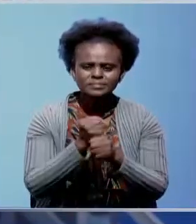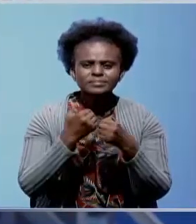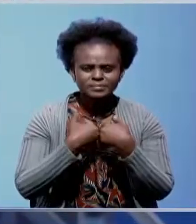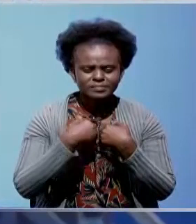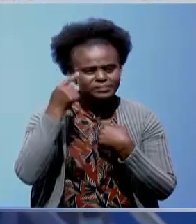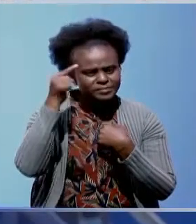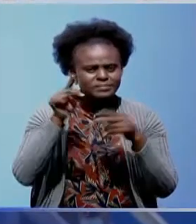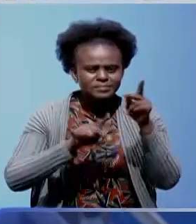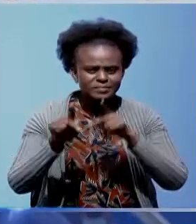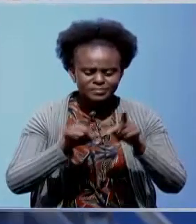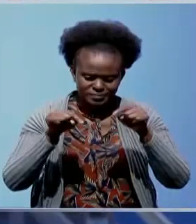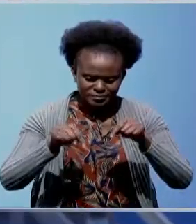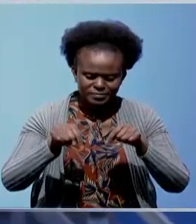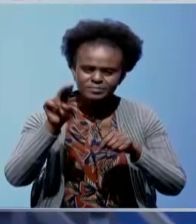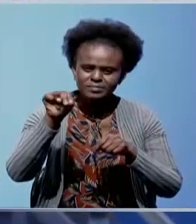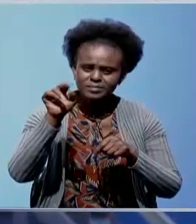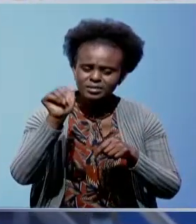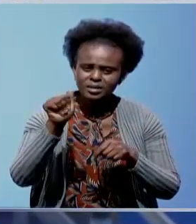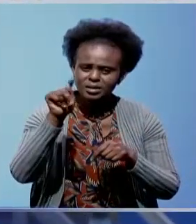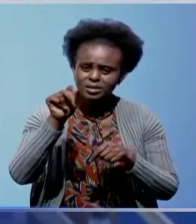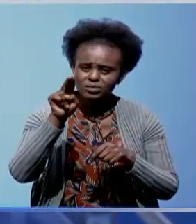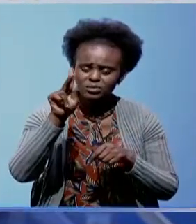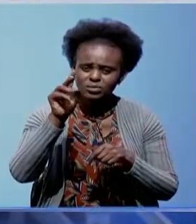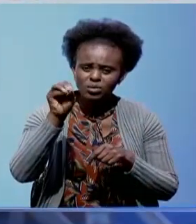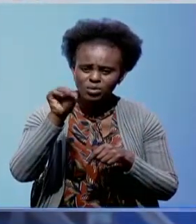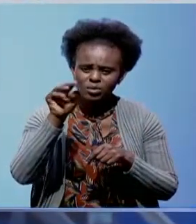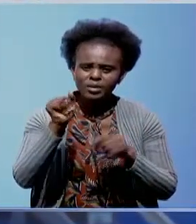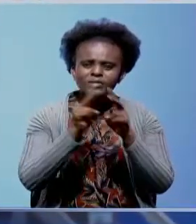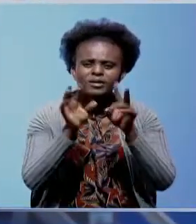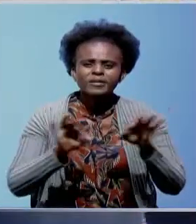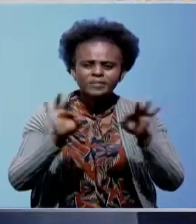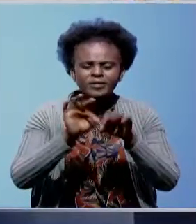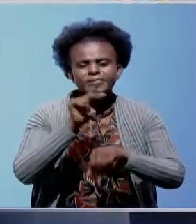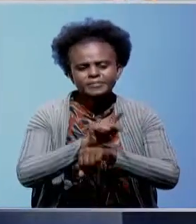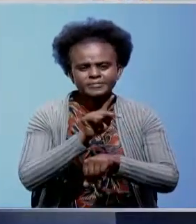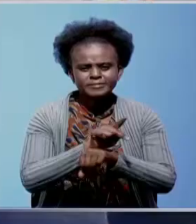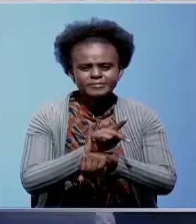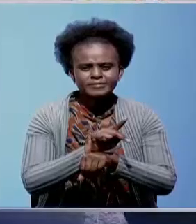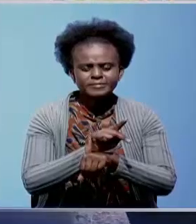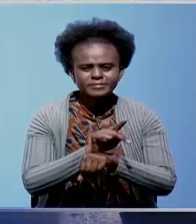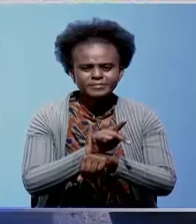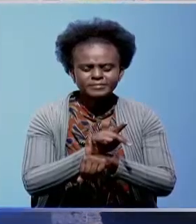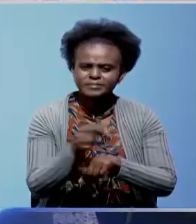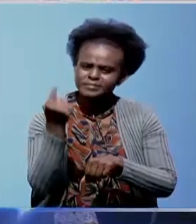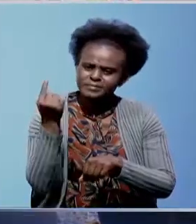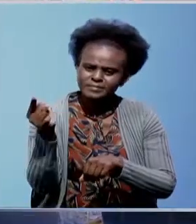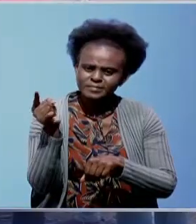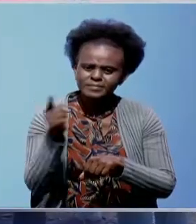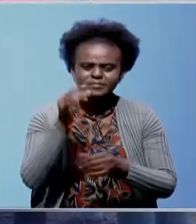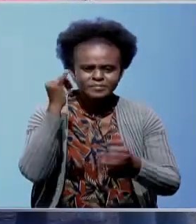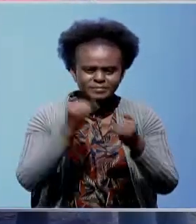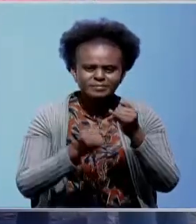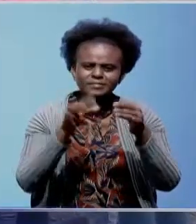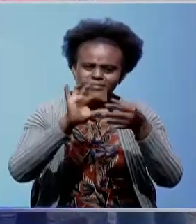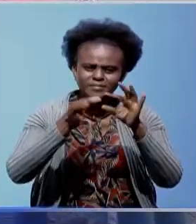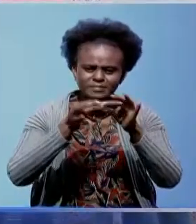of the people of Natukoma this important and significant project. Already 3 kiosks have been connected,